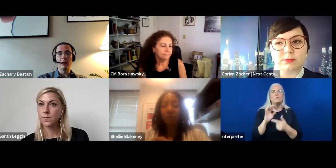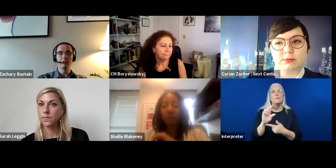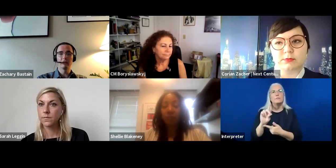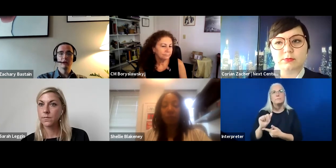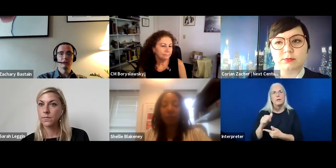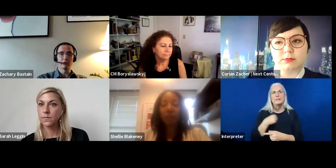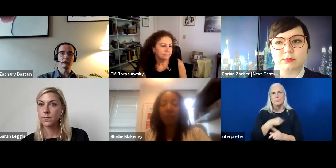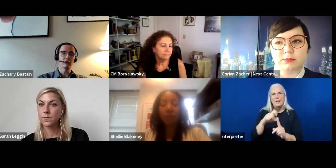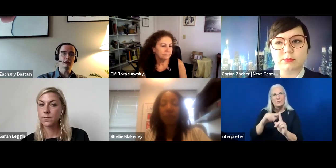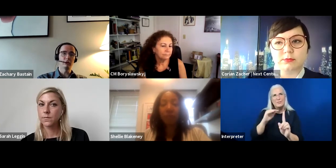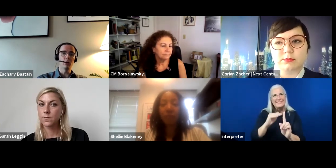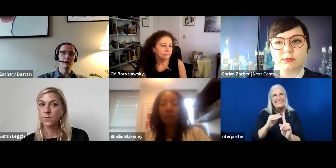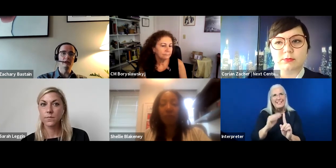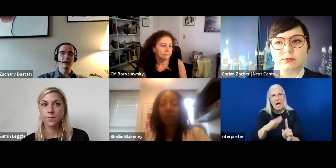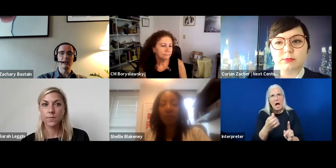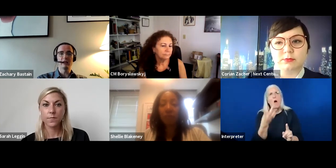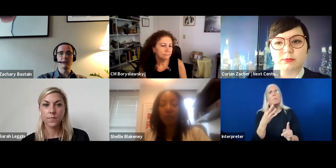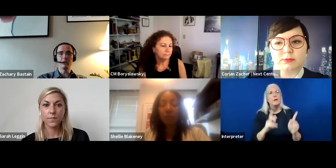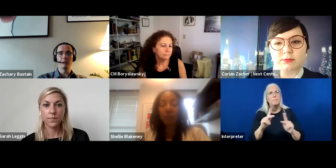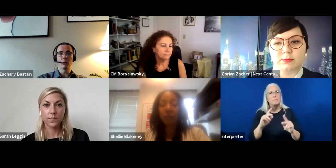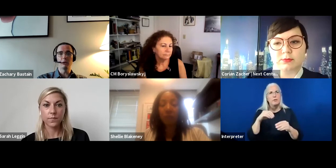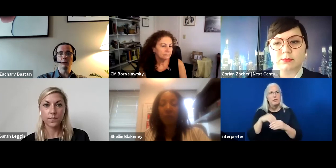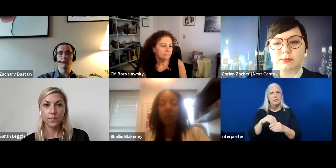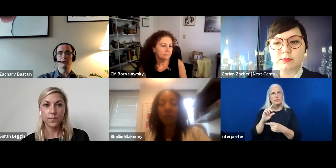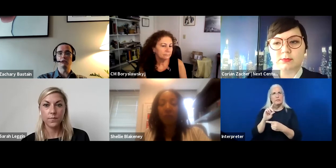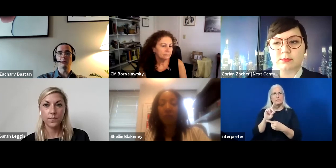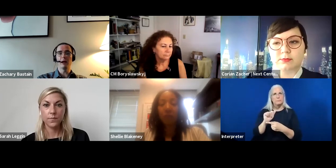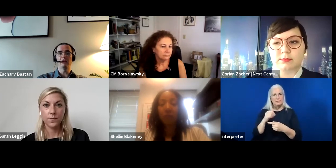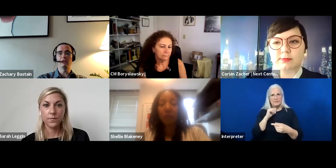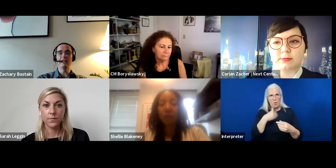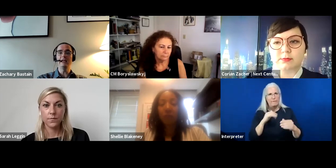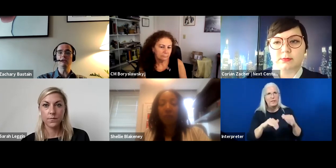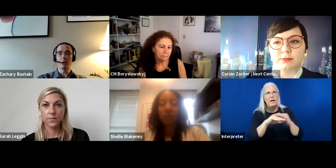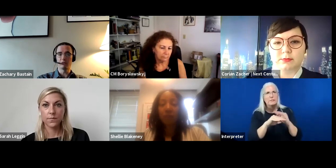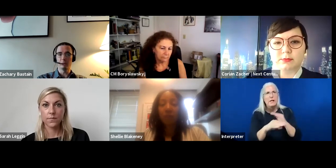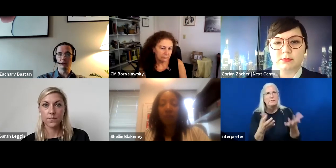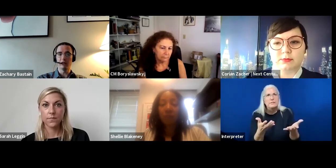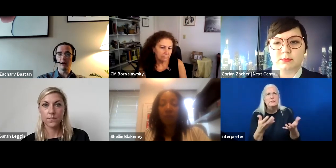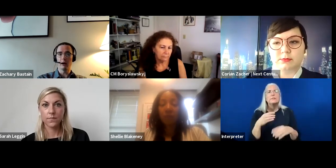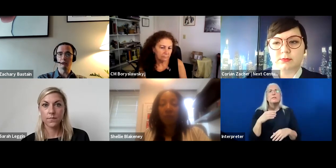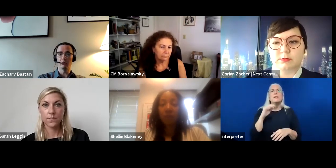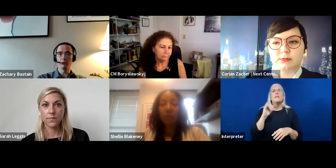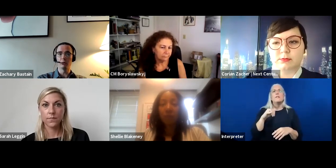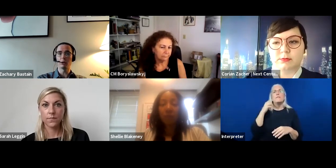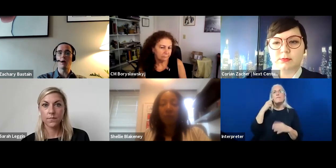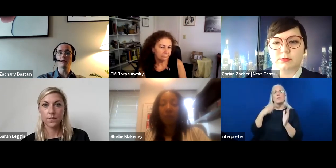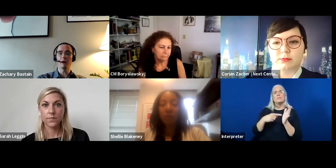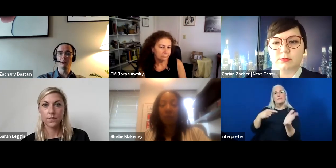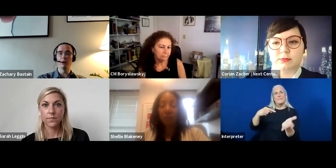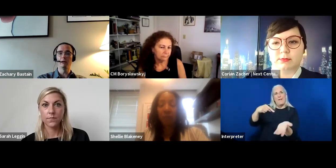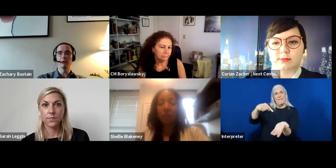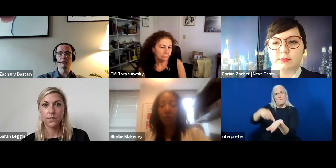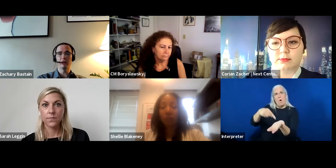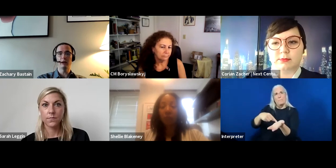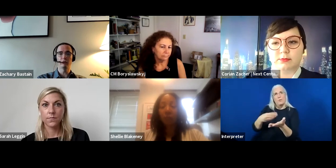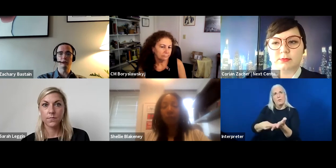have roommates. So their suggestion was they think the affordability benefit should apply to each person within that household who would qualify